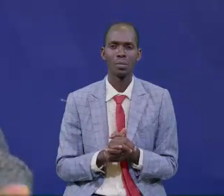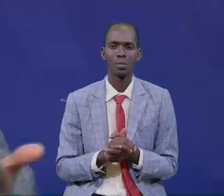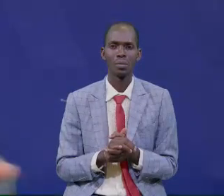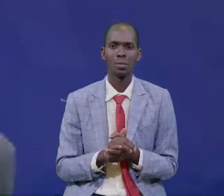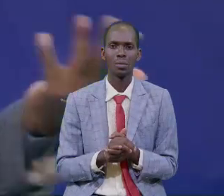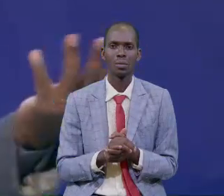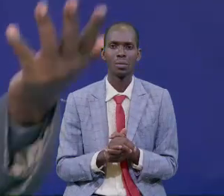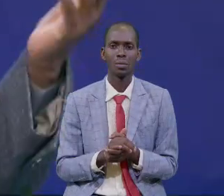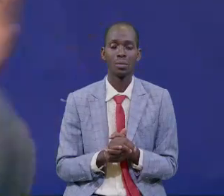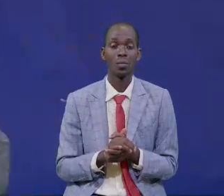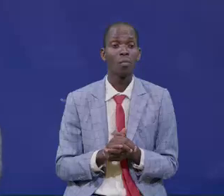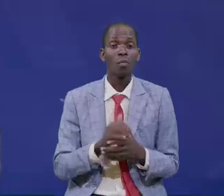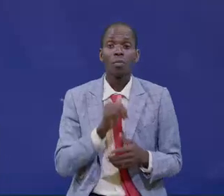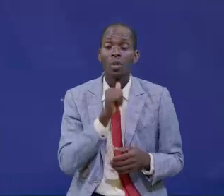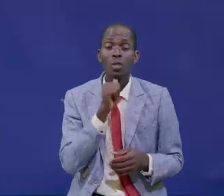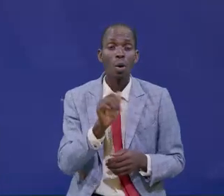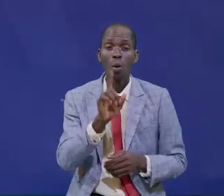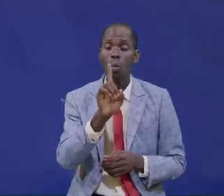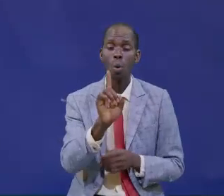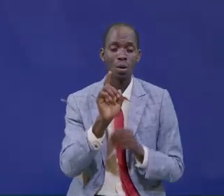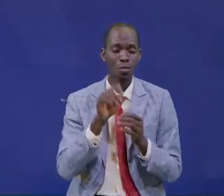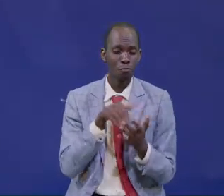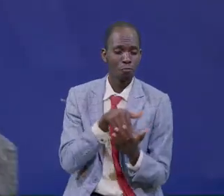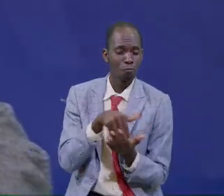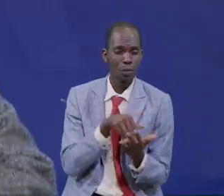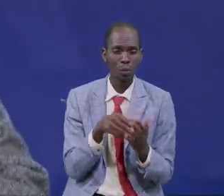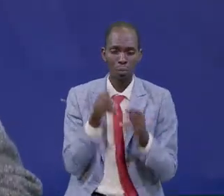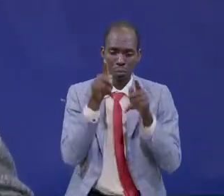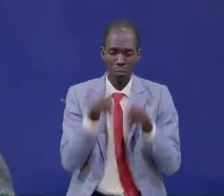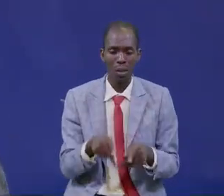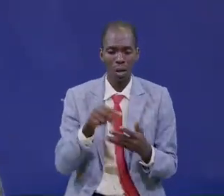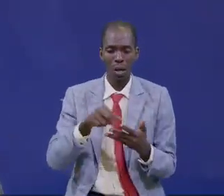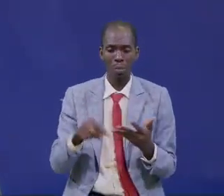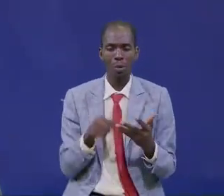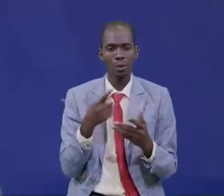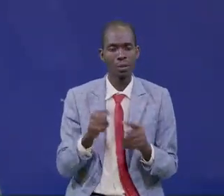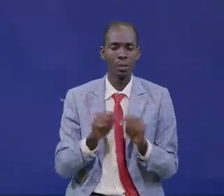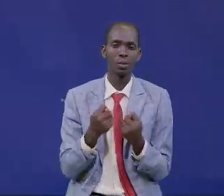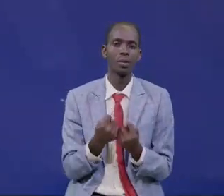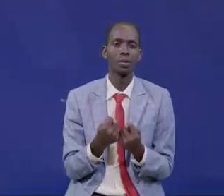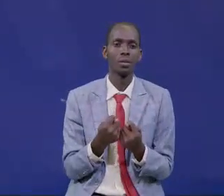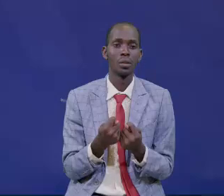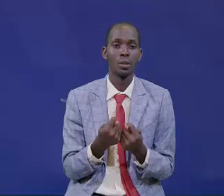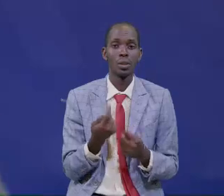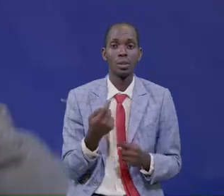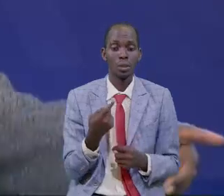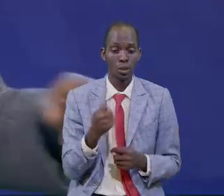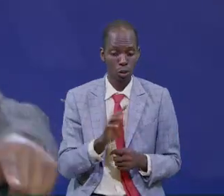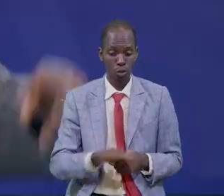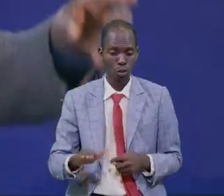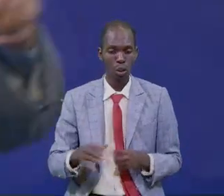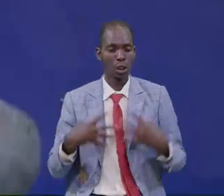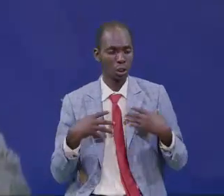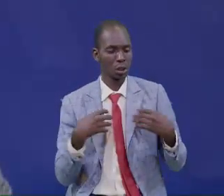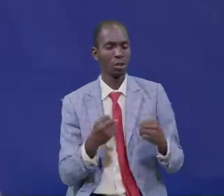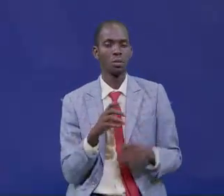Not one feeble person among their tribes. The children were healed. The boys,